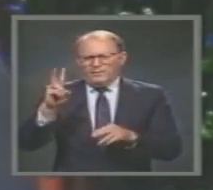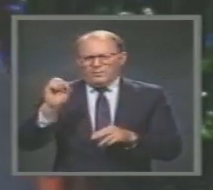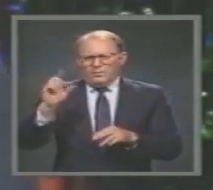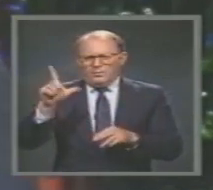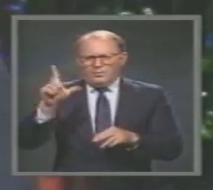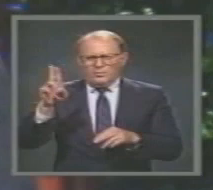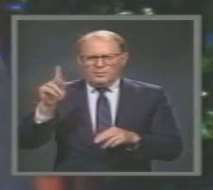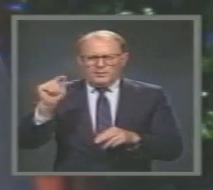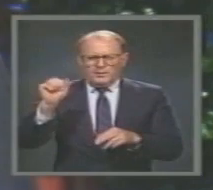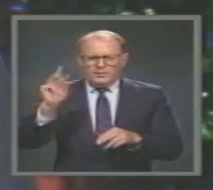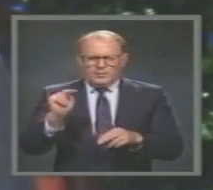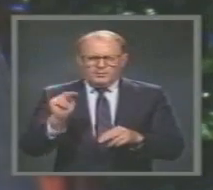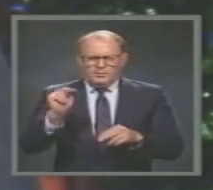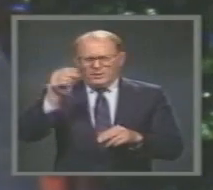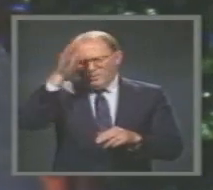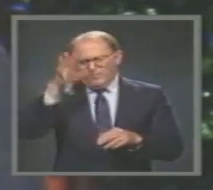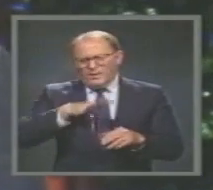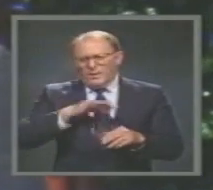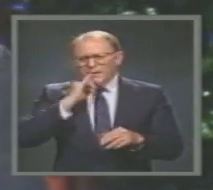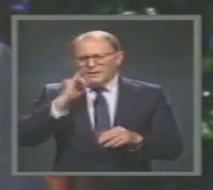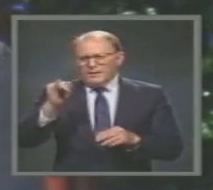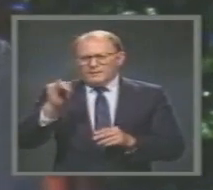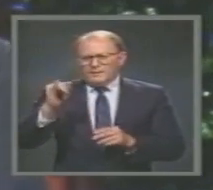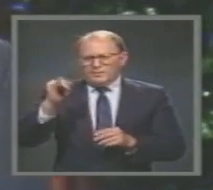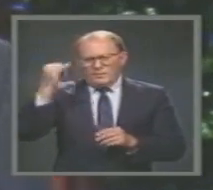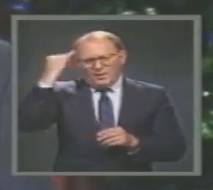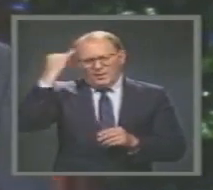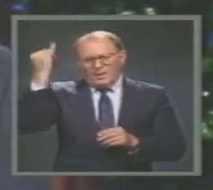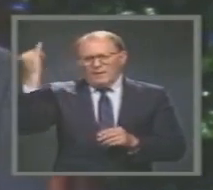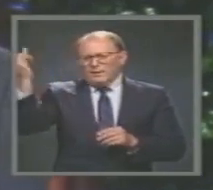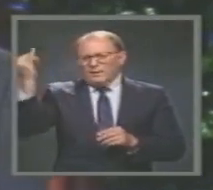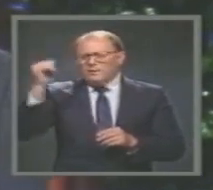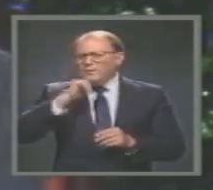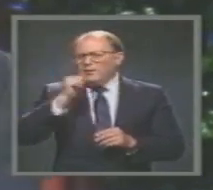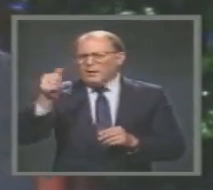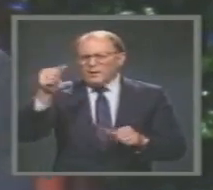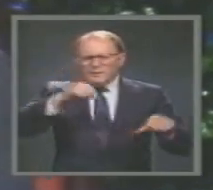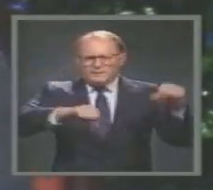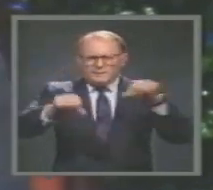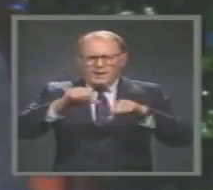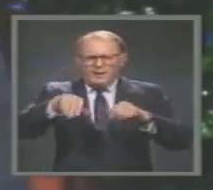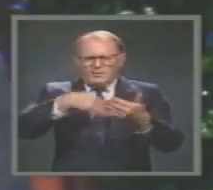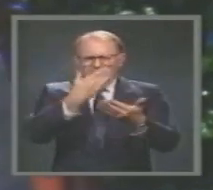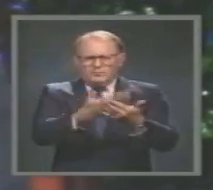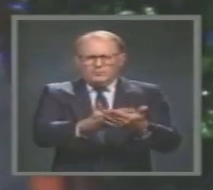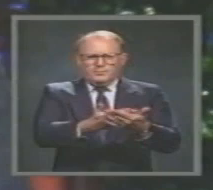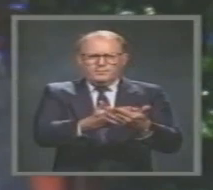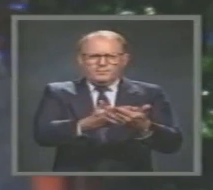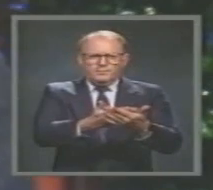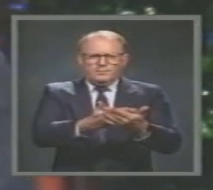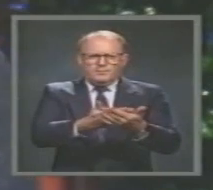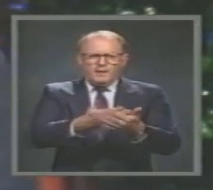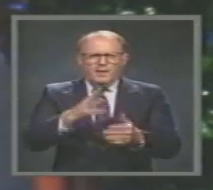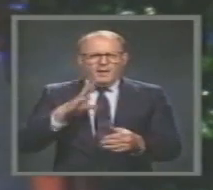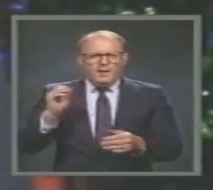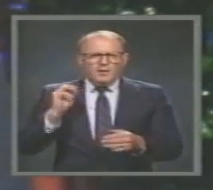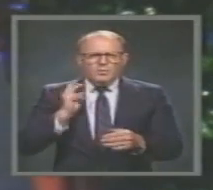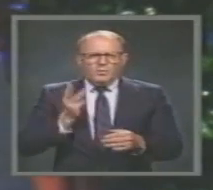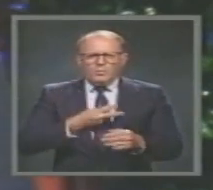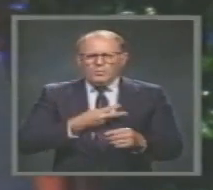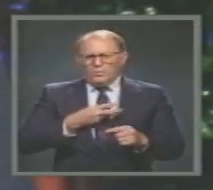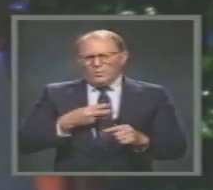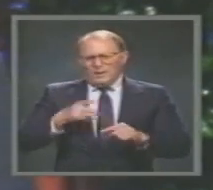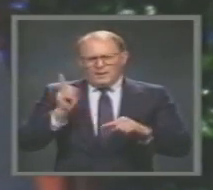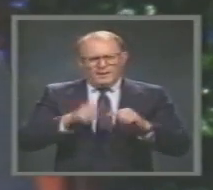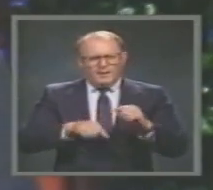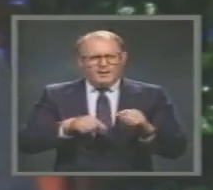theory, mere speculation, and not a scientifically proven fact, and shouldn't be understood